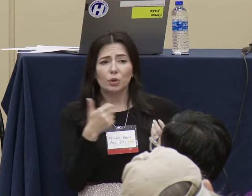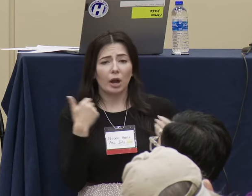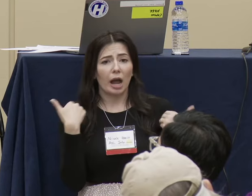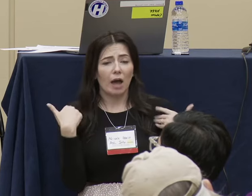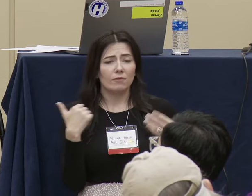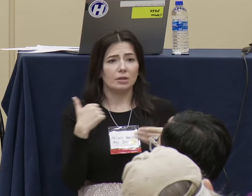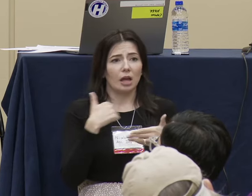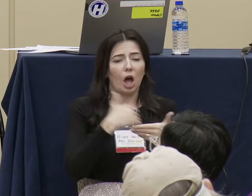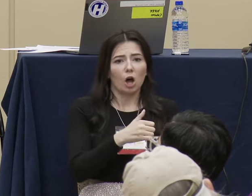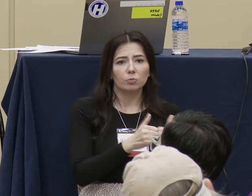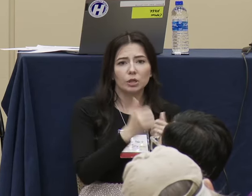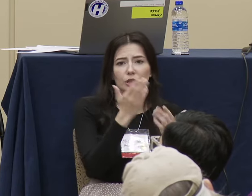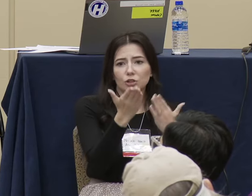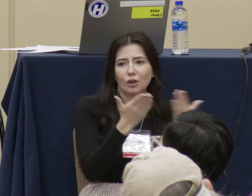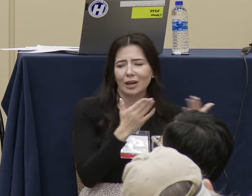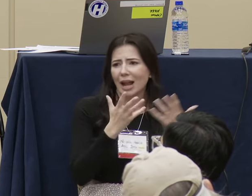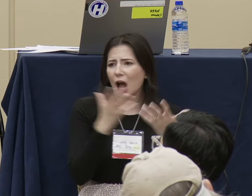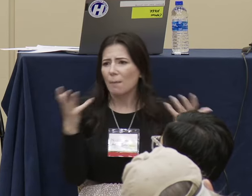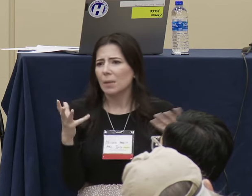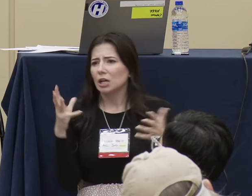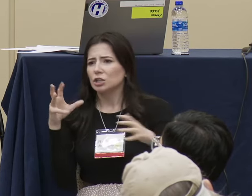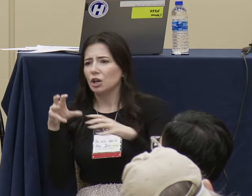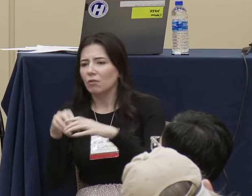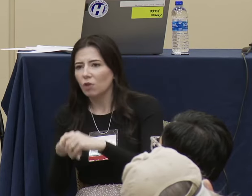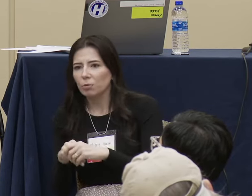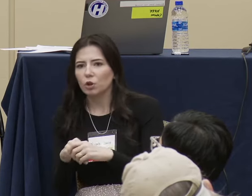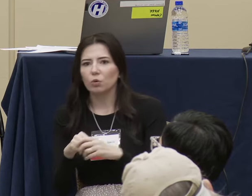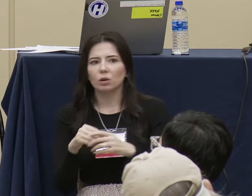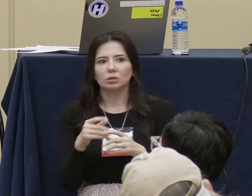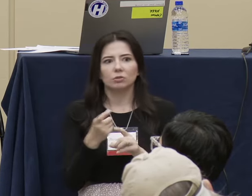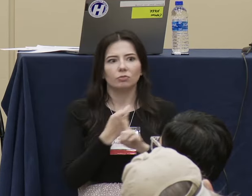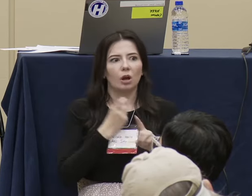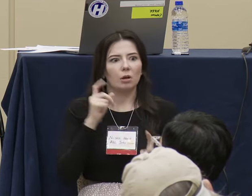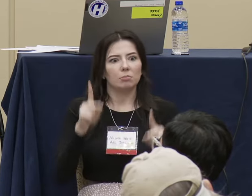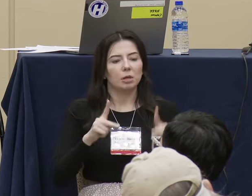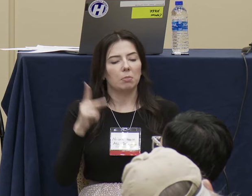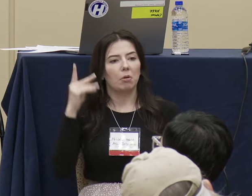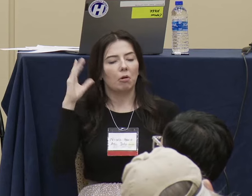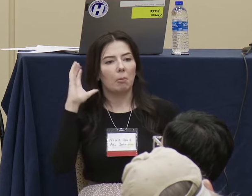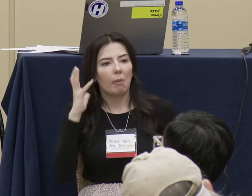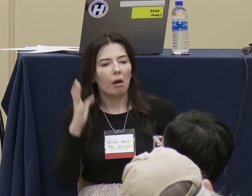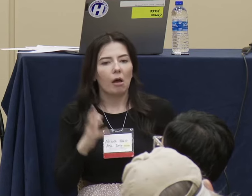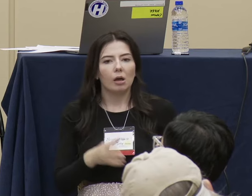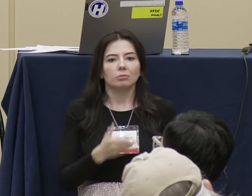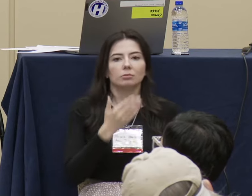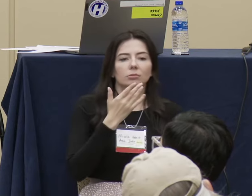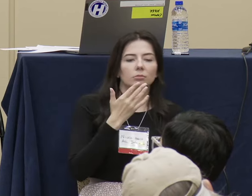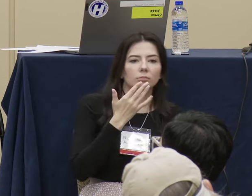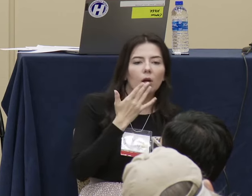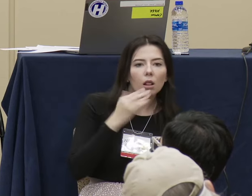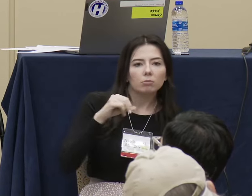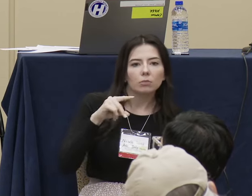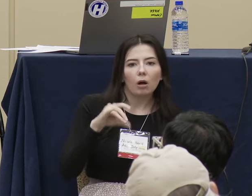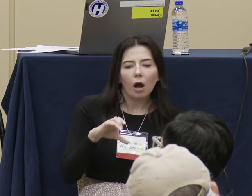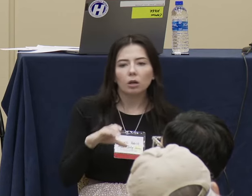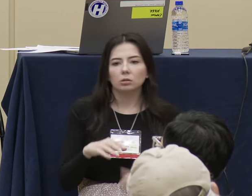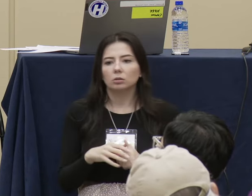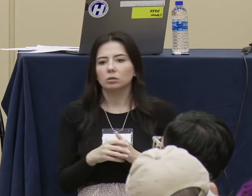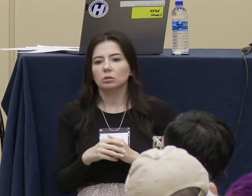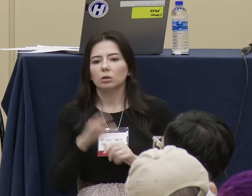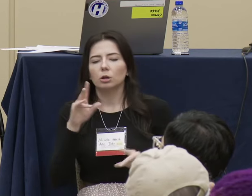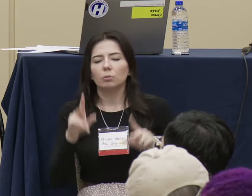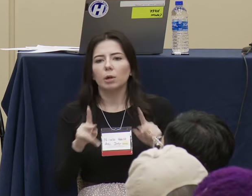much involvement there was from actual MED people, particularly people of color, particularly people who are closer